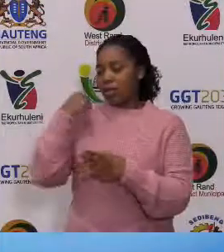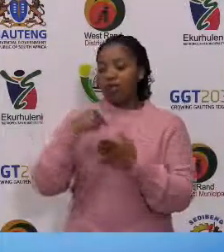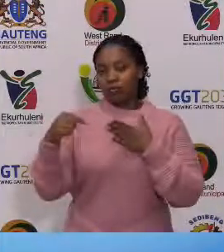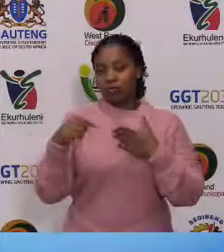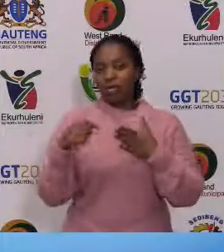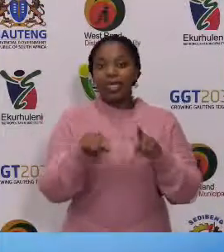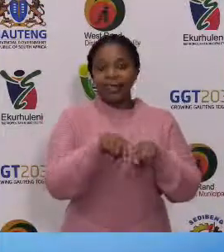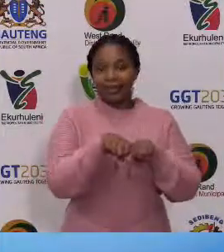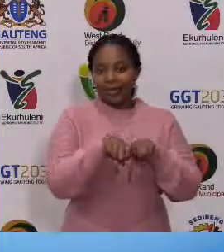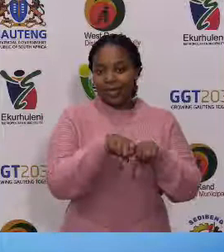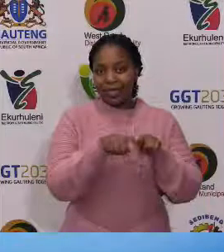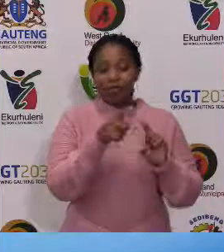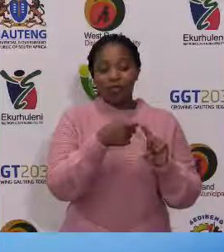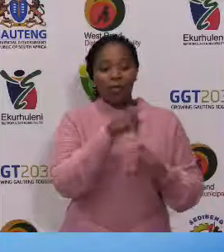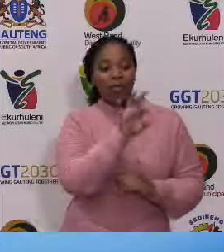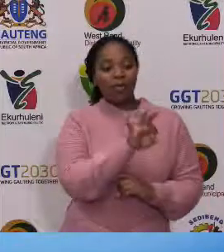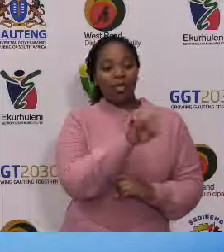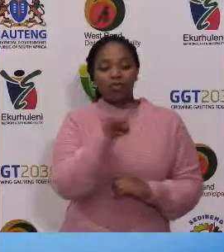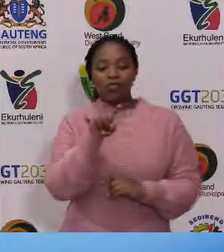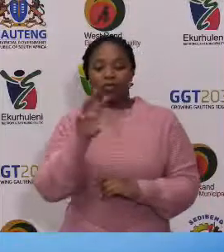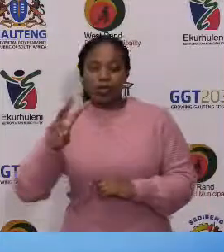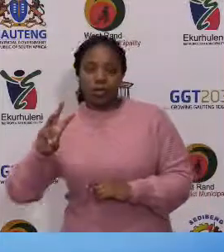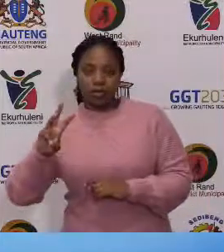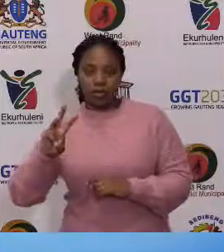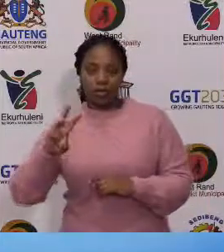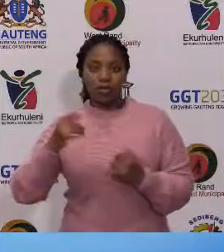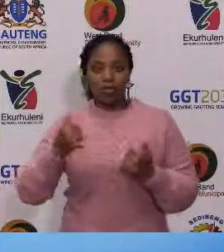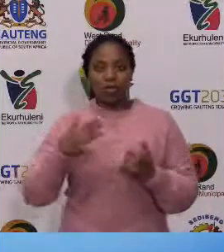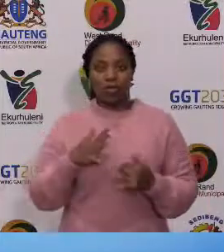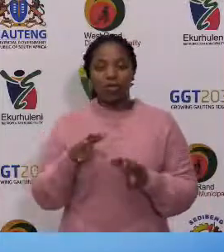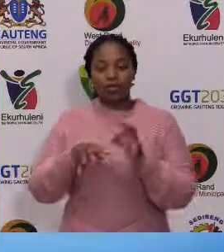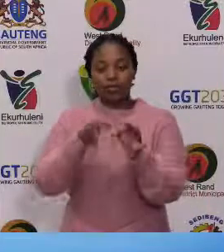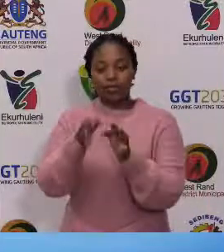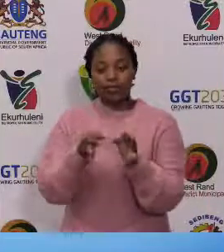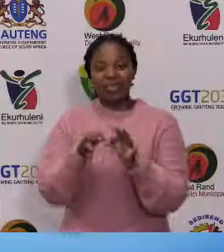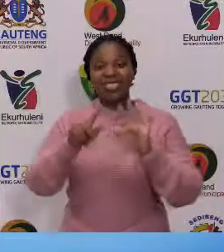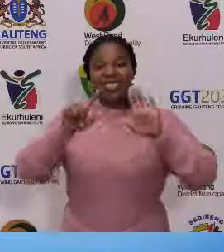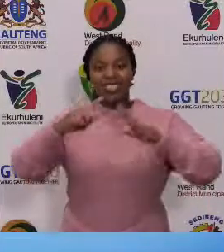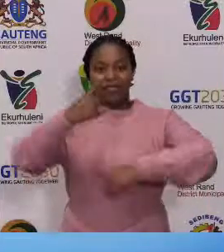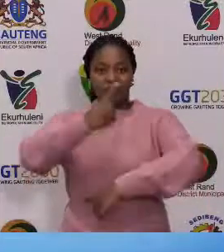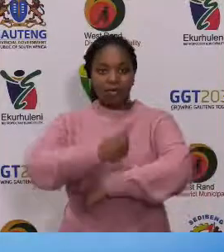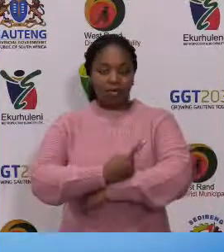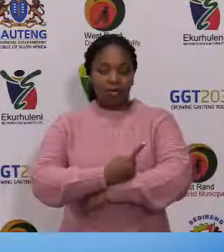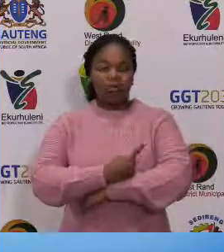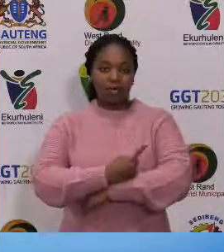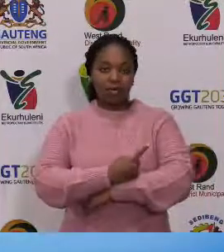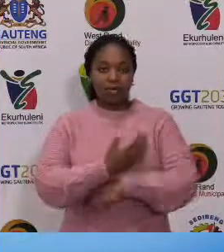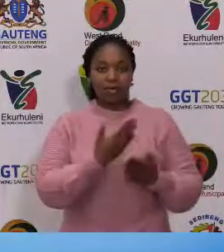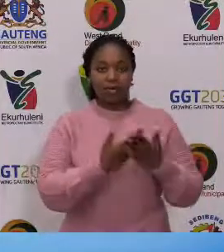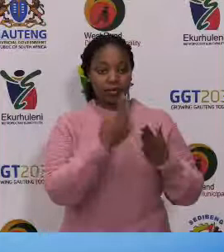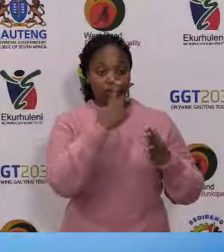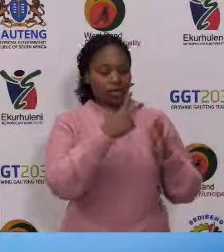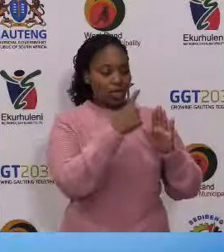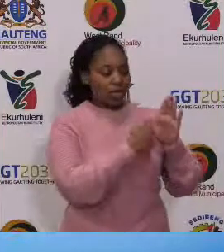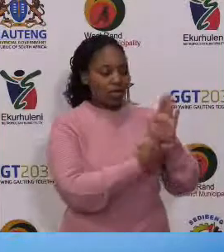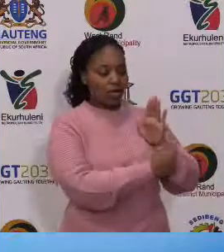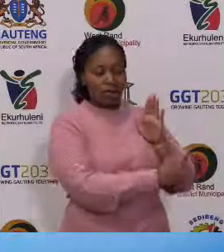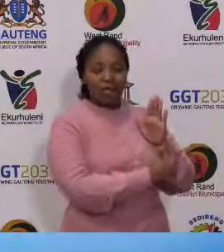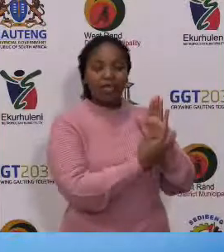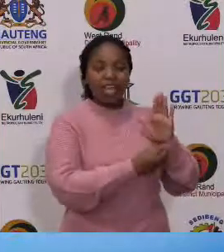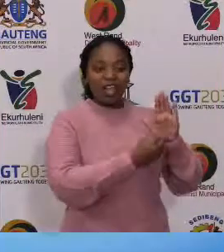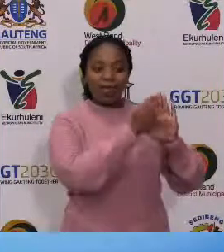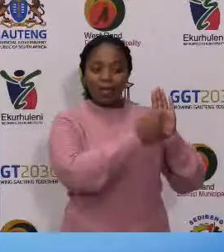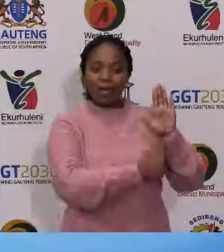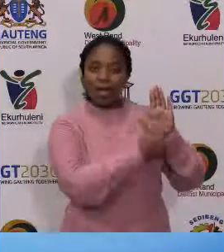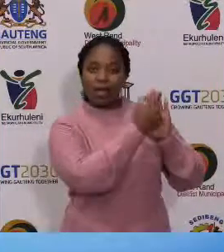just want to go on now to the 7-day rolling average of daily cases, and that's the graph. You can see there the blue bars are the new cases